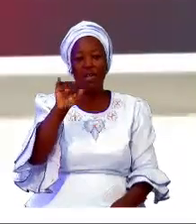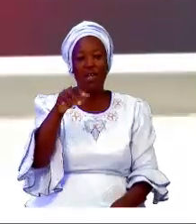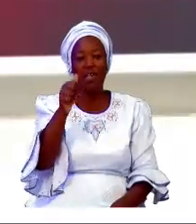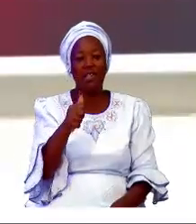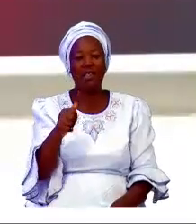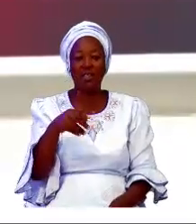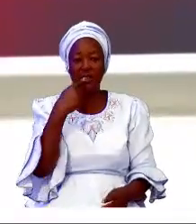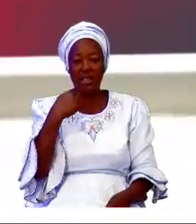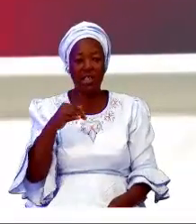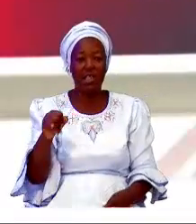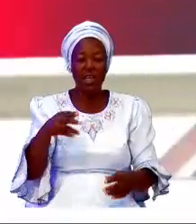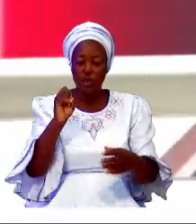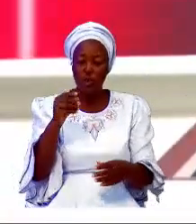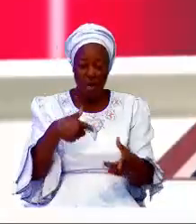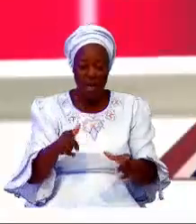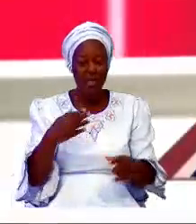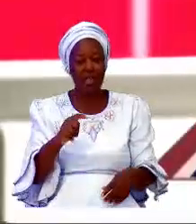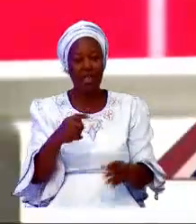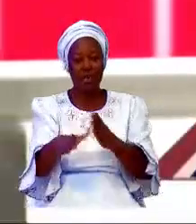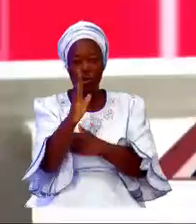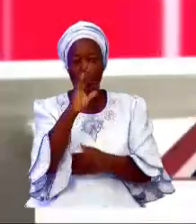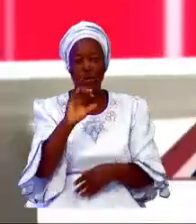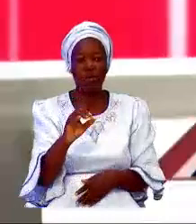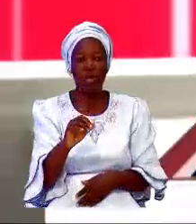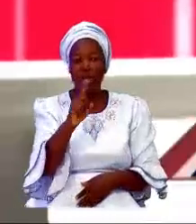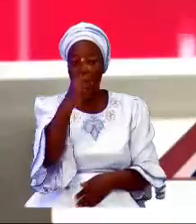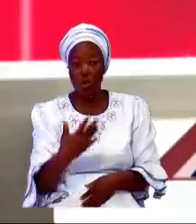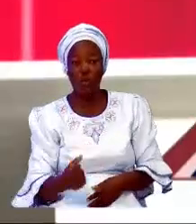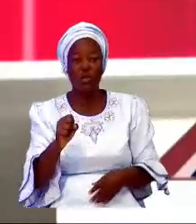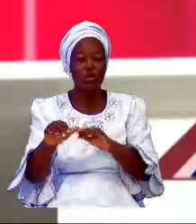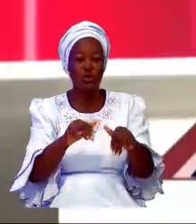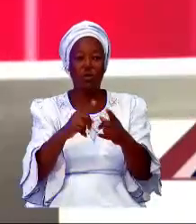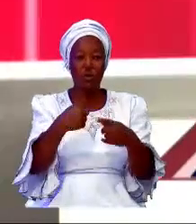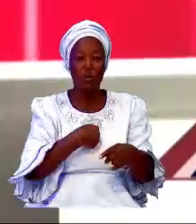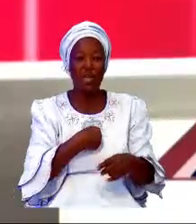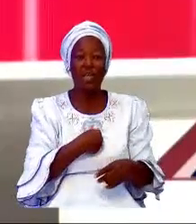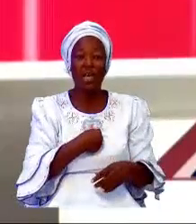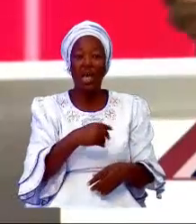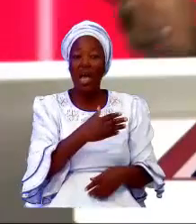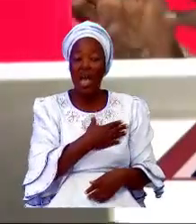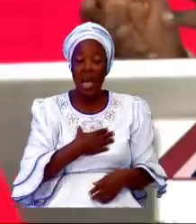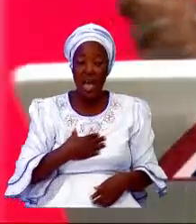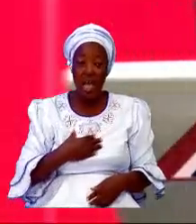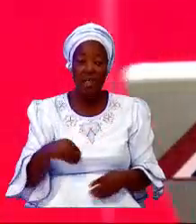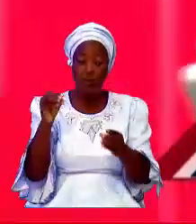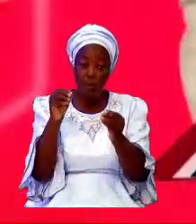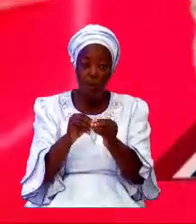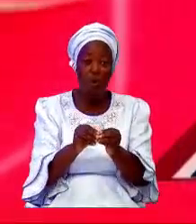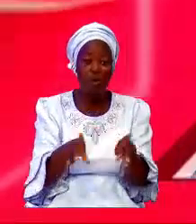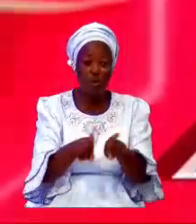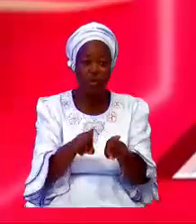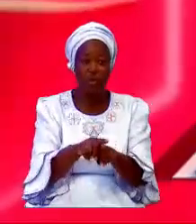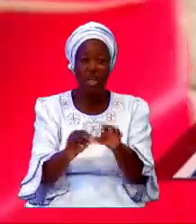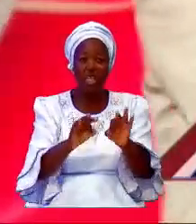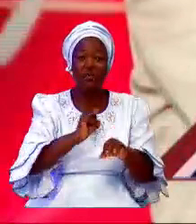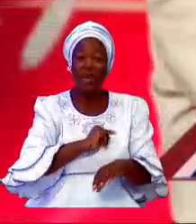unto Elijah, saying, so let the gods do to me, and more also, if